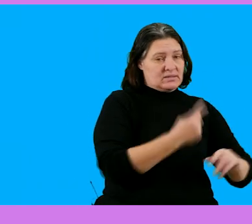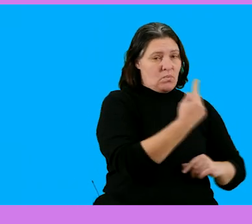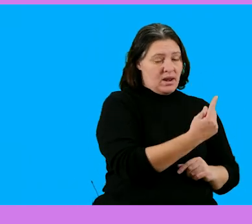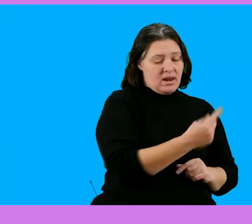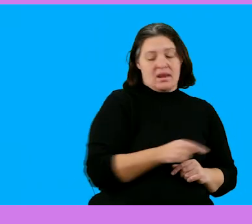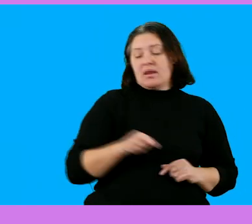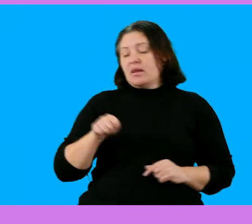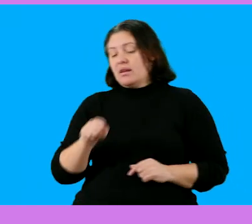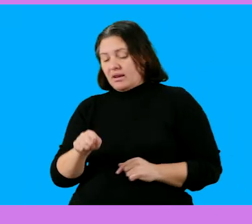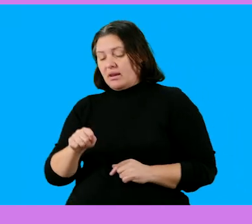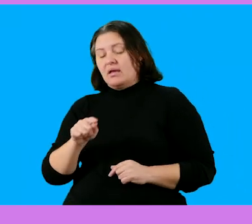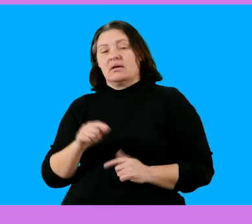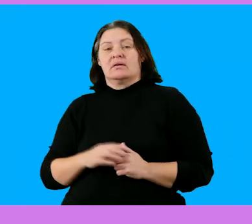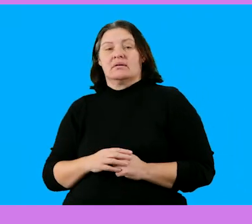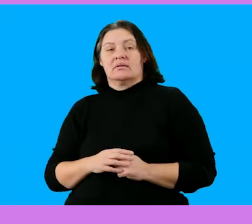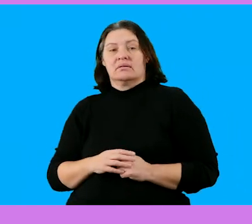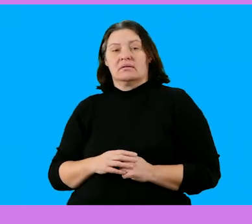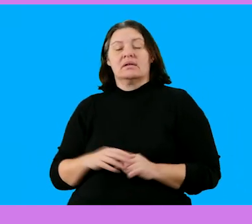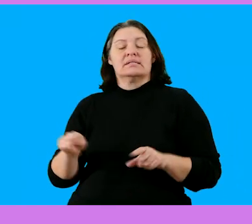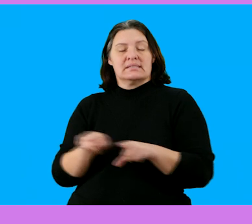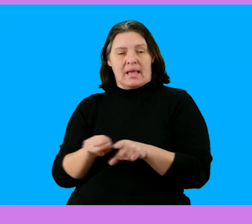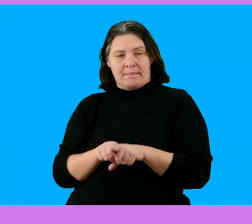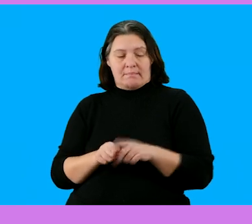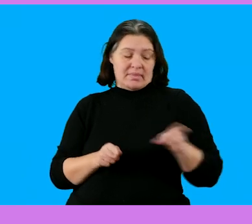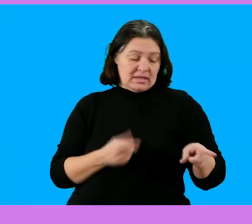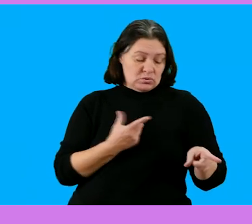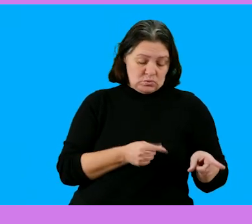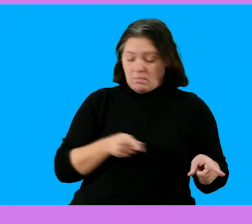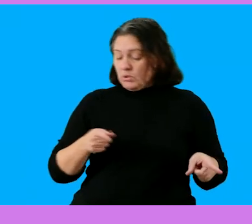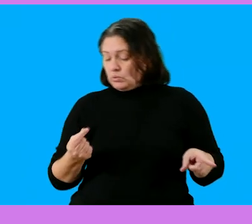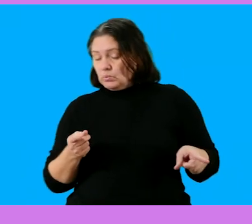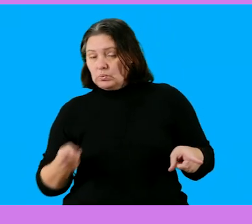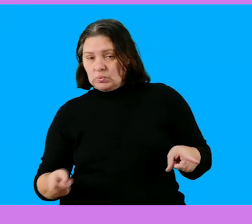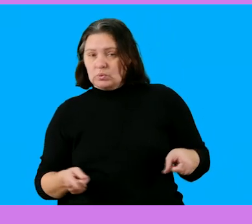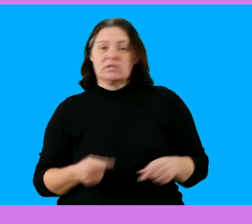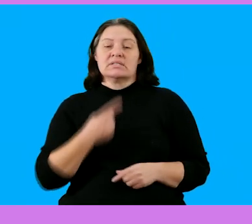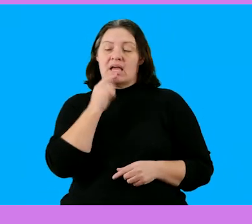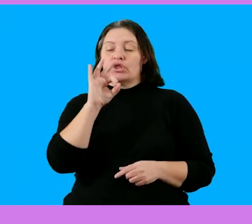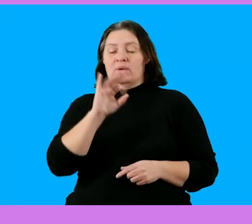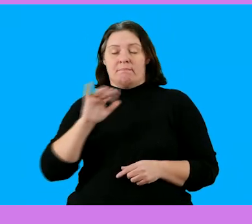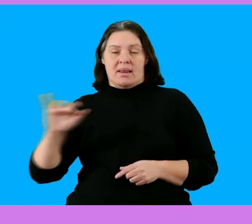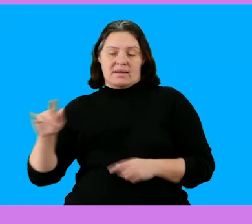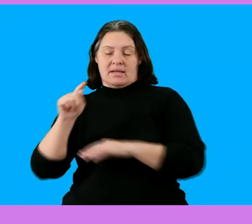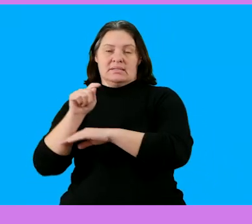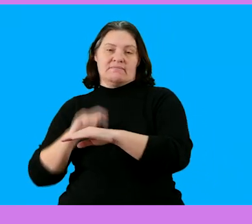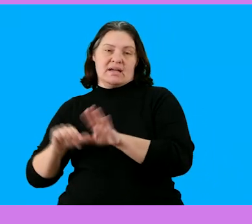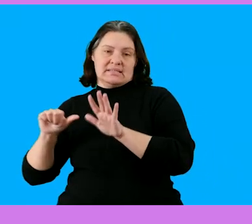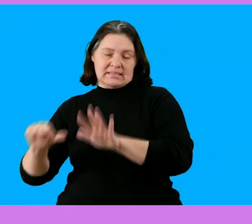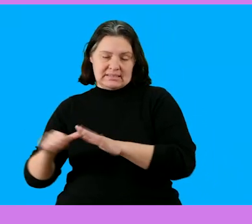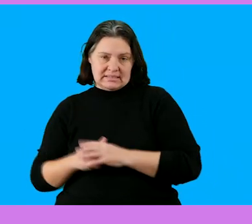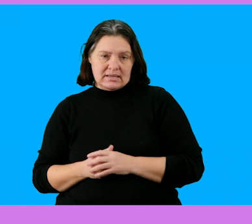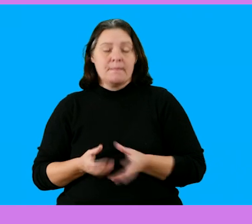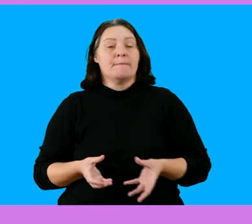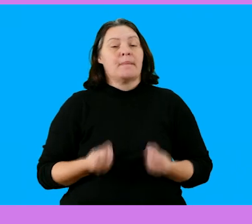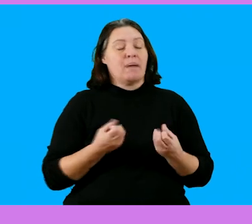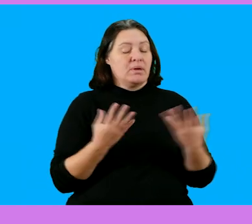equals 1. Then what I did on the left-hand side, I also did on my right-hand side by saying 3 million divided by